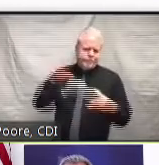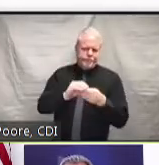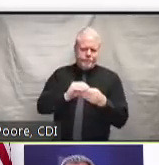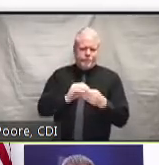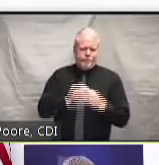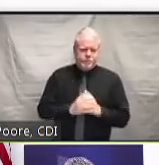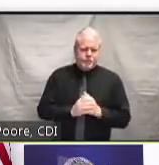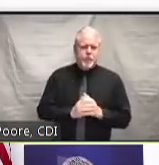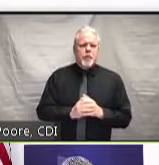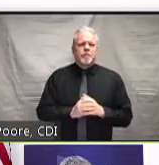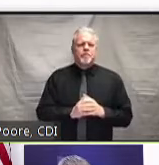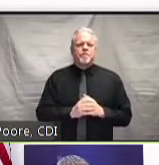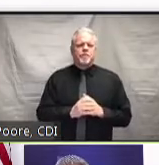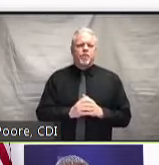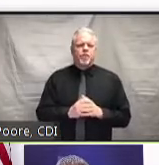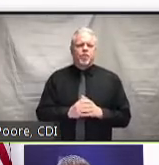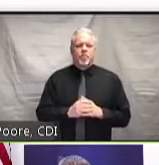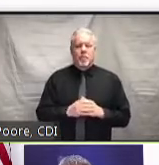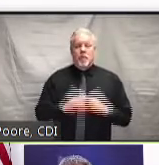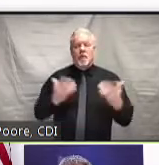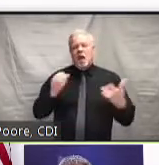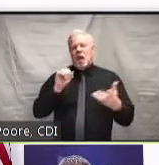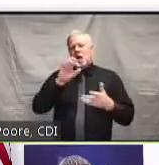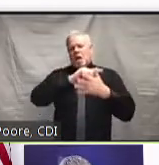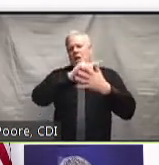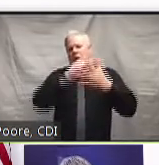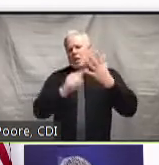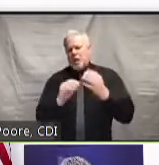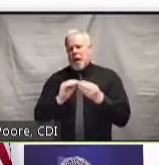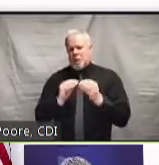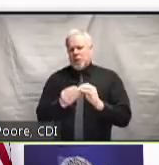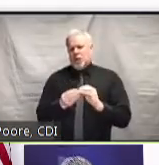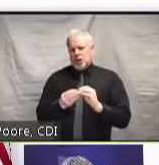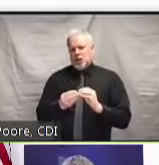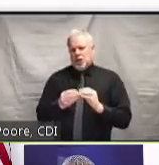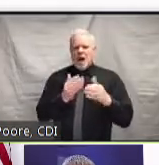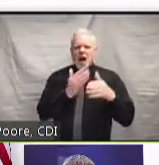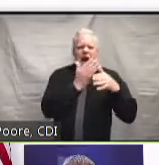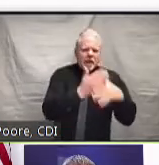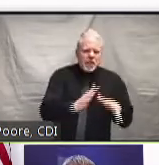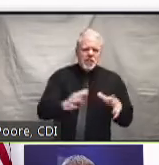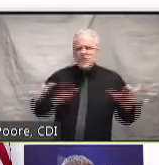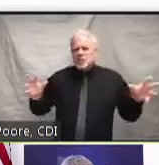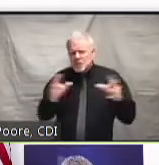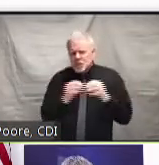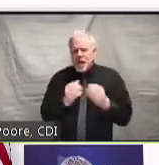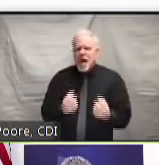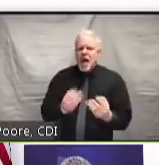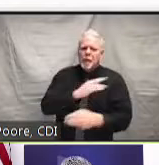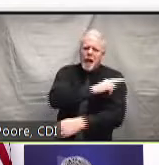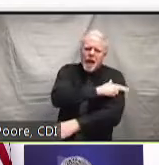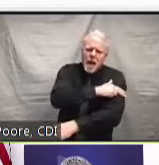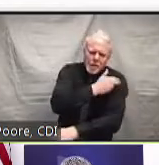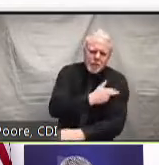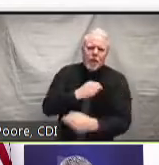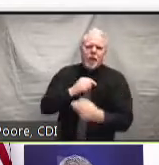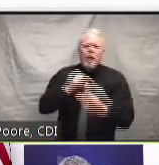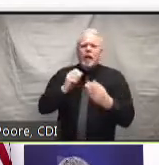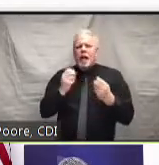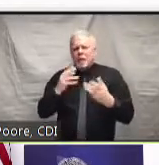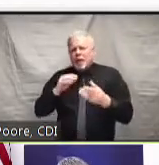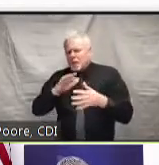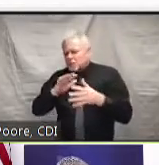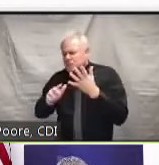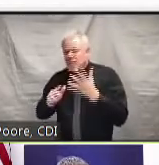receive, the new cases, hospitalizations, positivity rates, but 1,000 deaths is a staggering number, and one